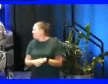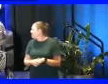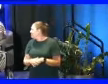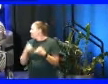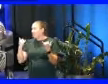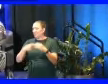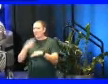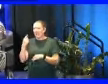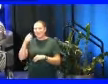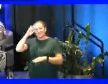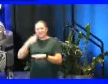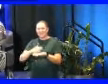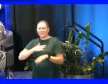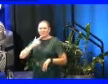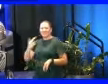know, today he's my best friend.